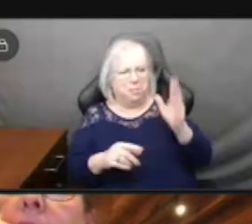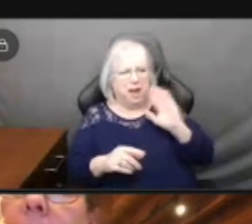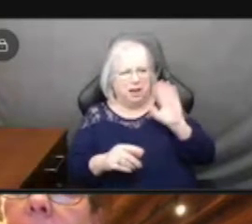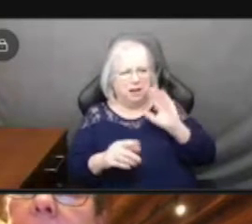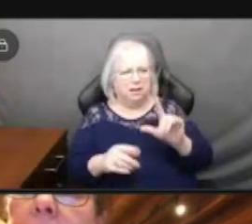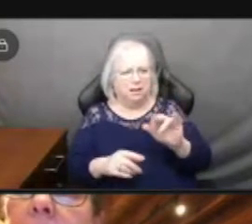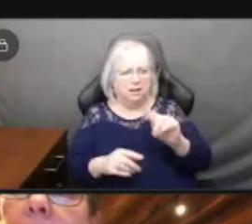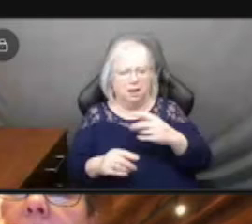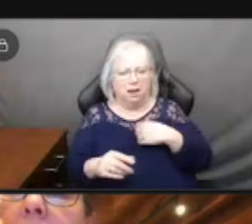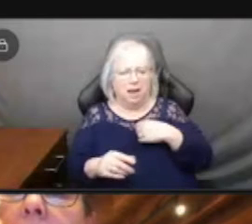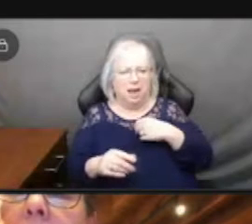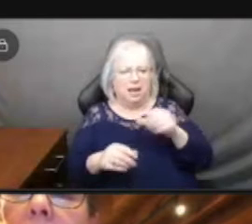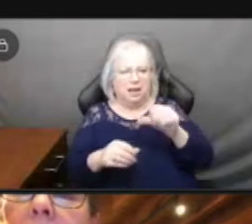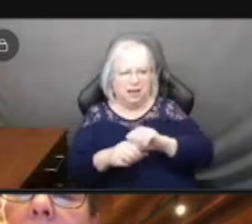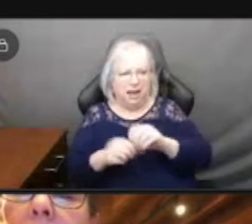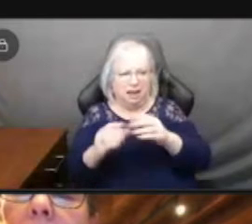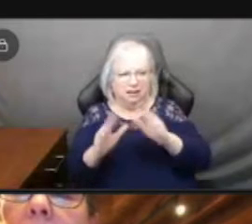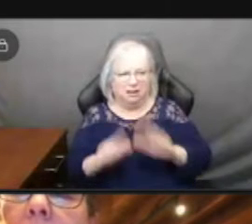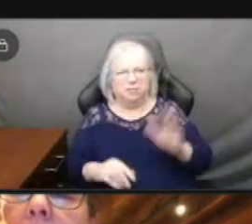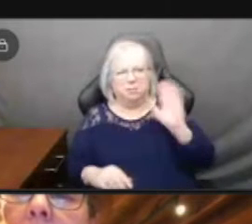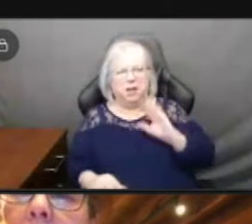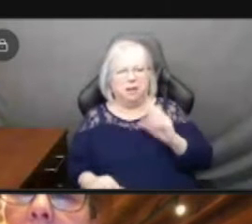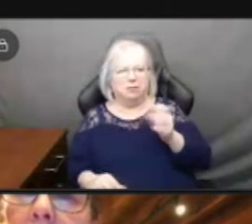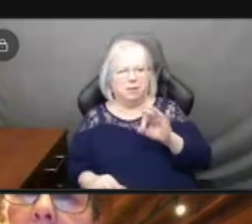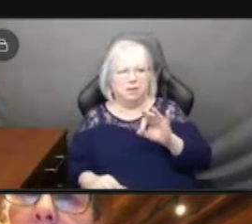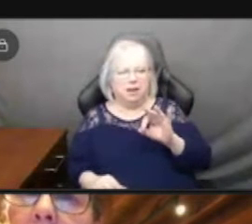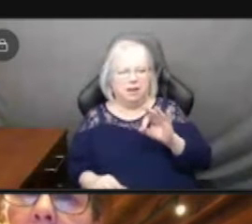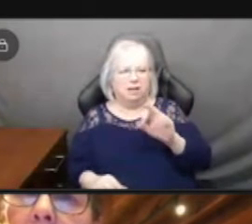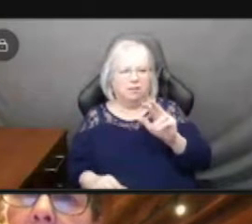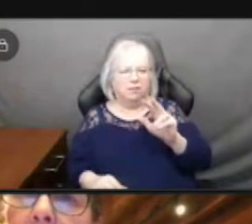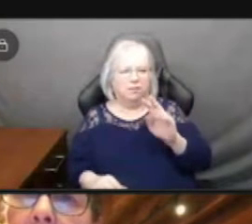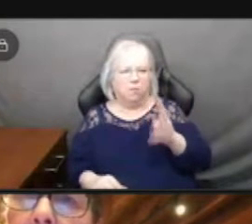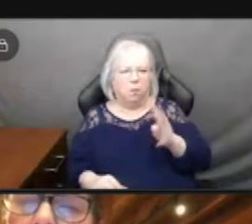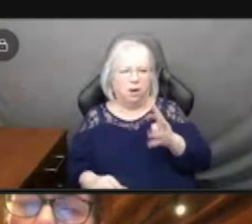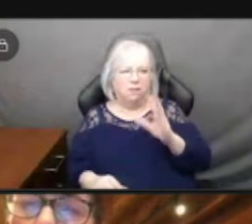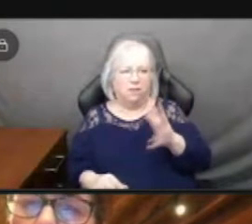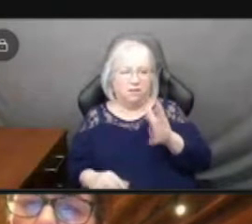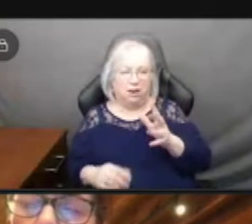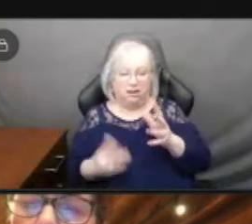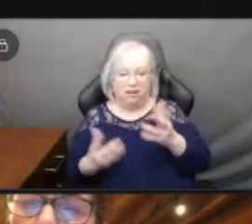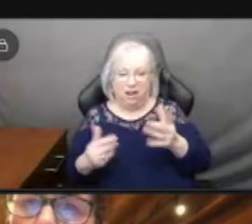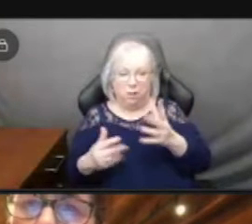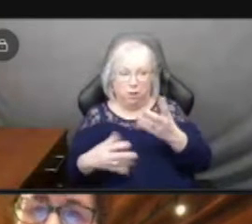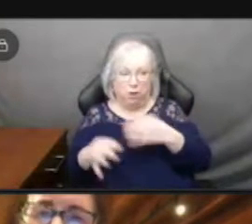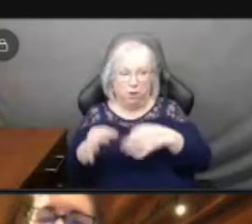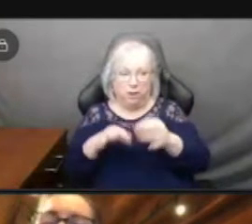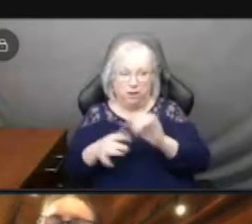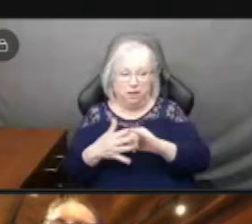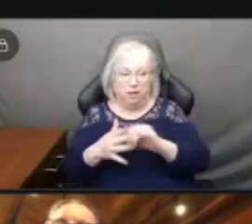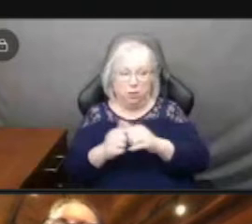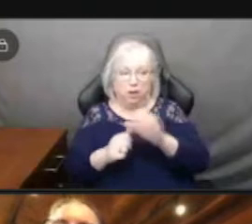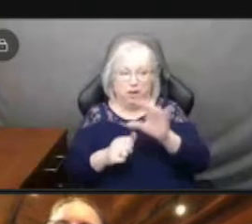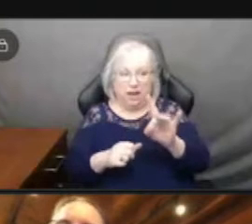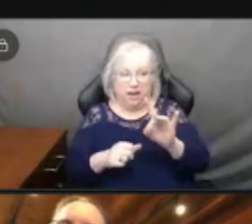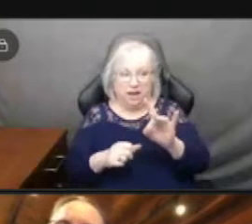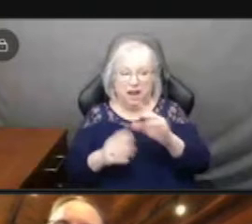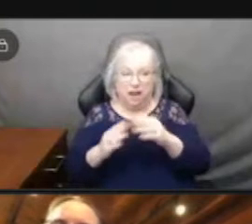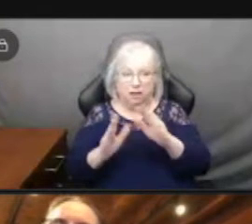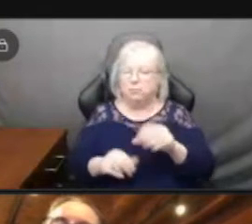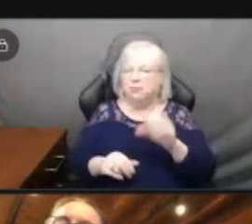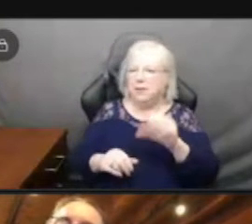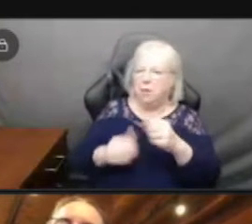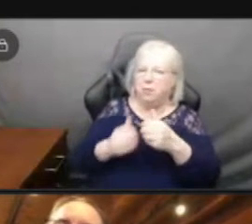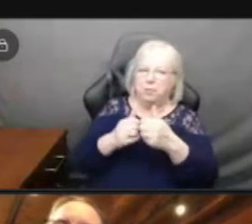the 40s and 50s, we're putting 8 single-family houses. That's correct. I mean, the plan development shows that we're splitting that into